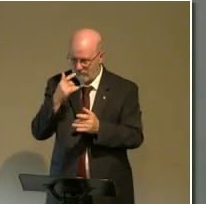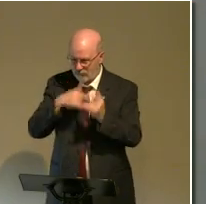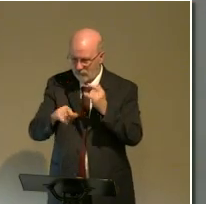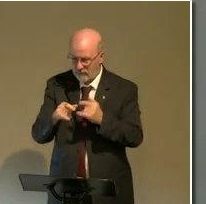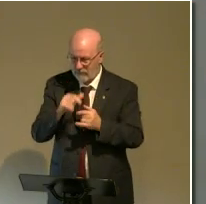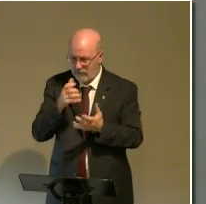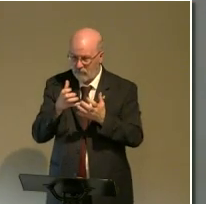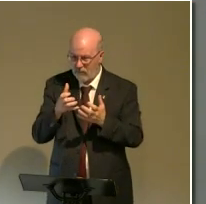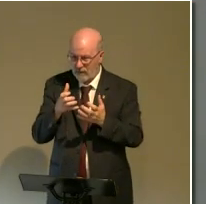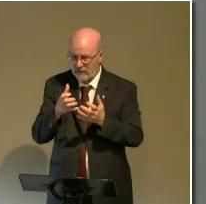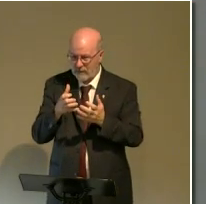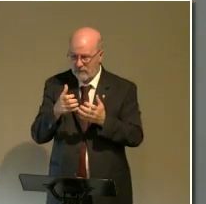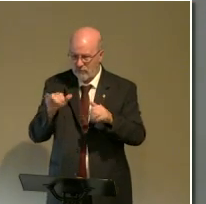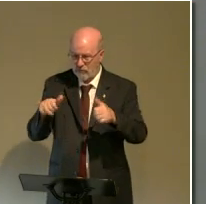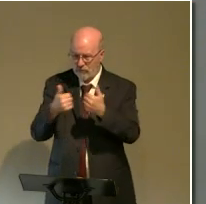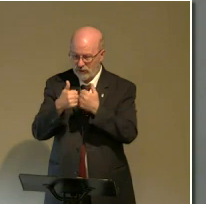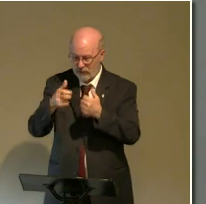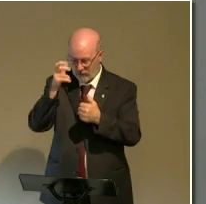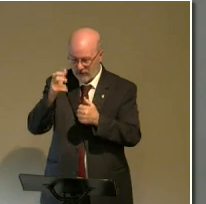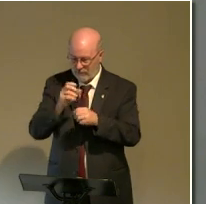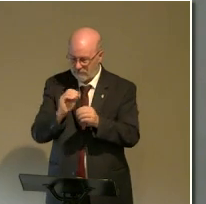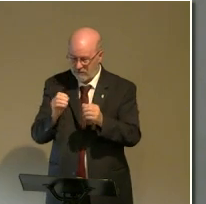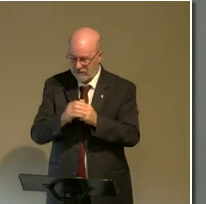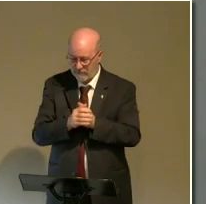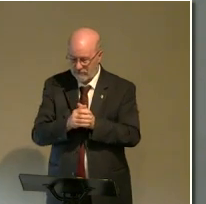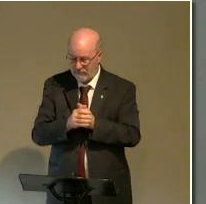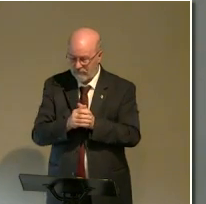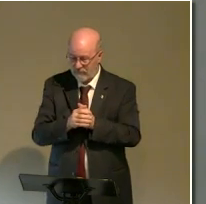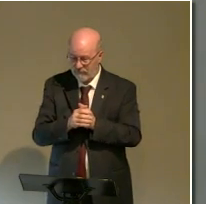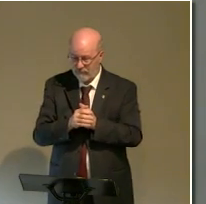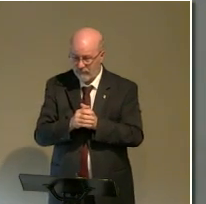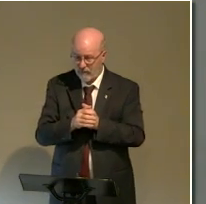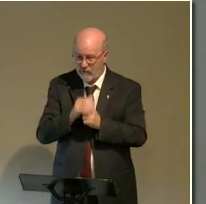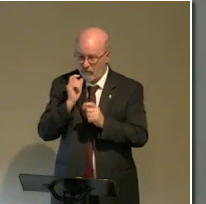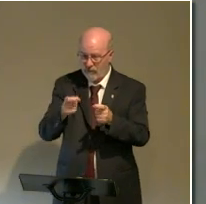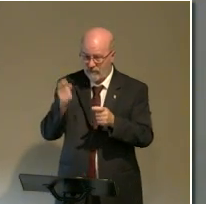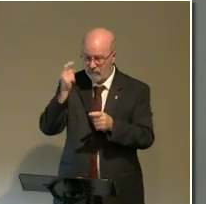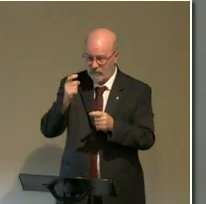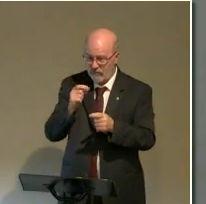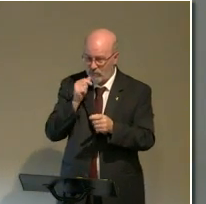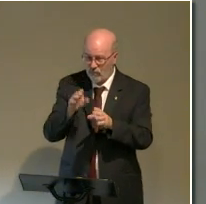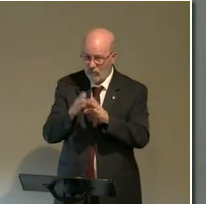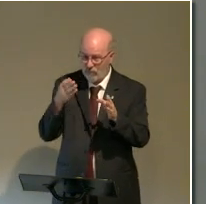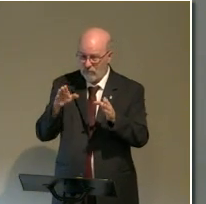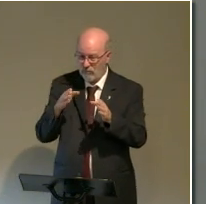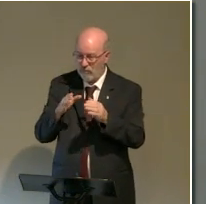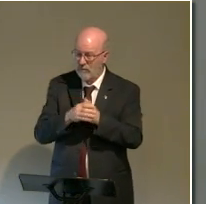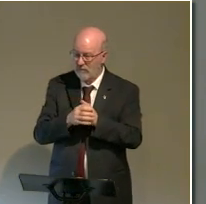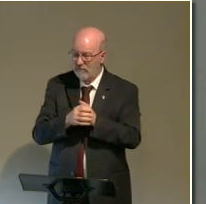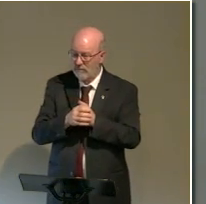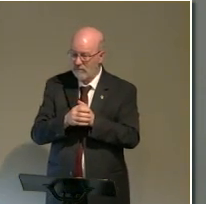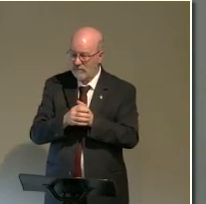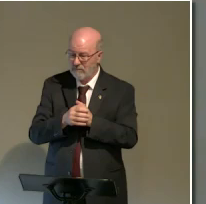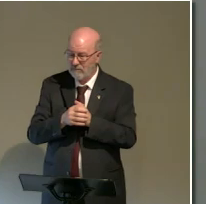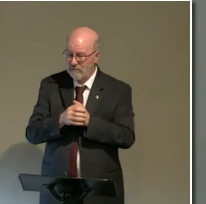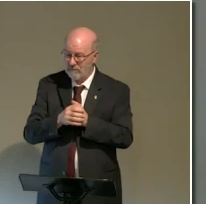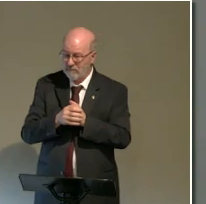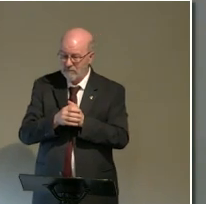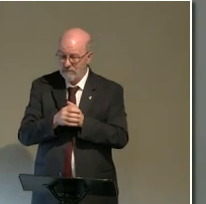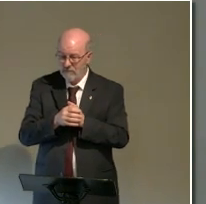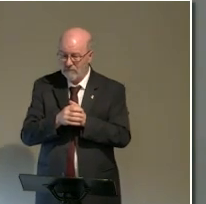I would not want to challenge him one bit, okay? Don't give a reason. Don't open those doors. Don't open those